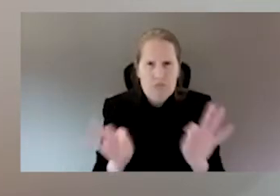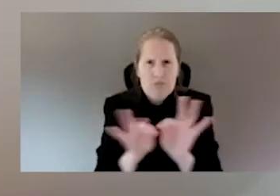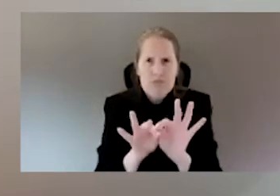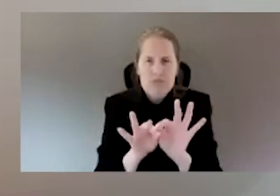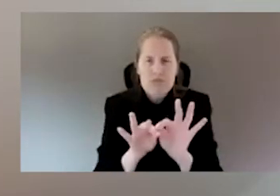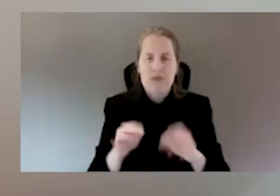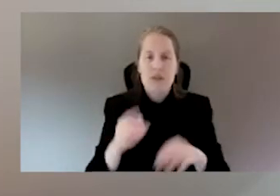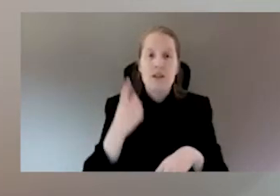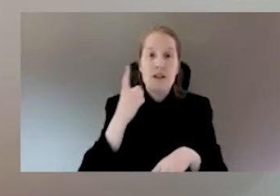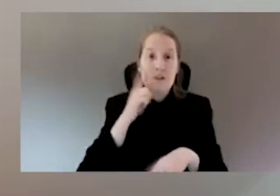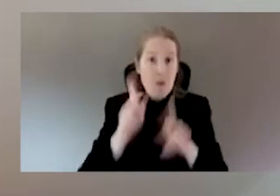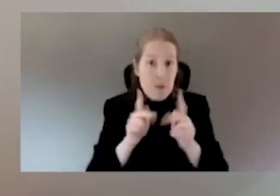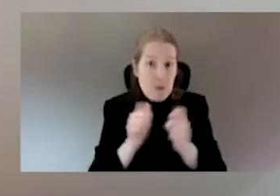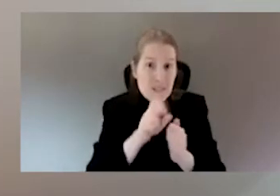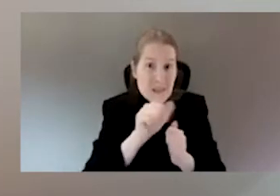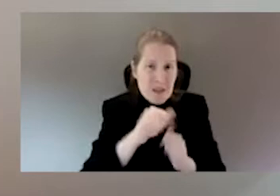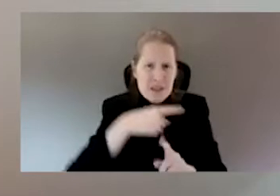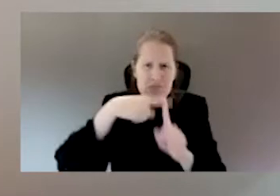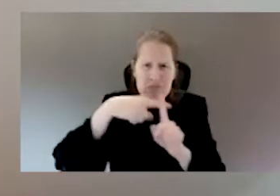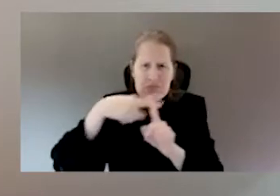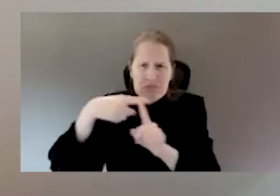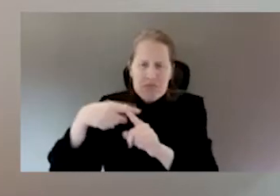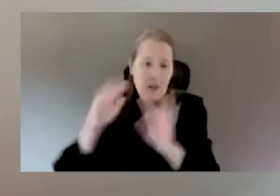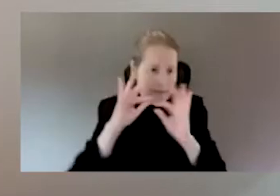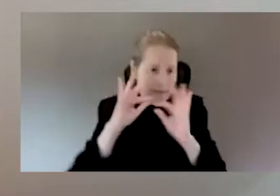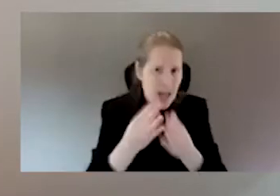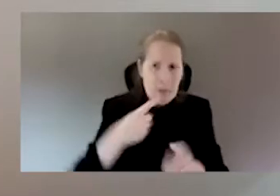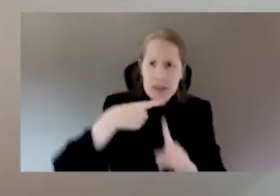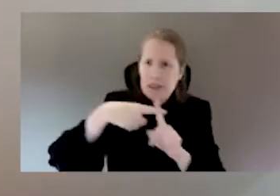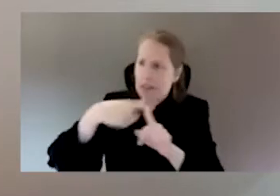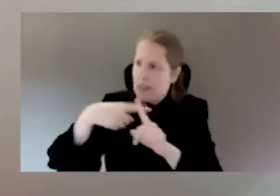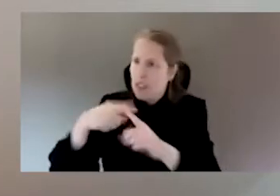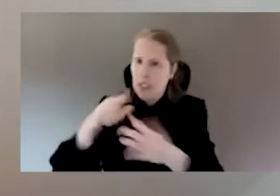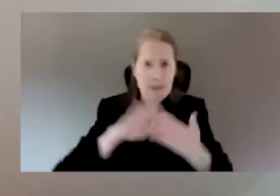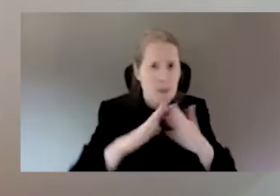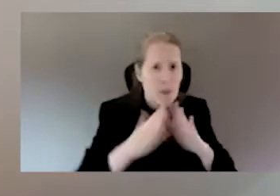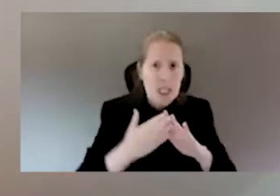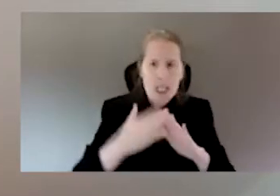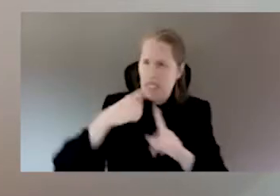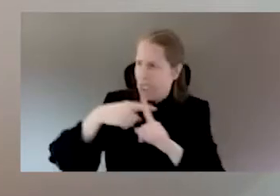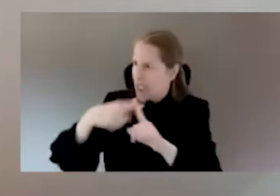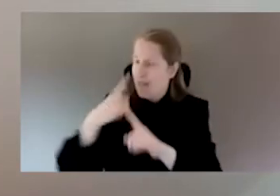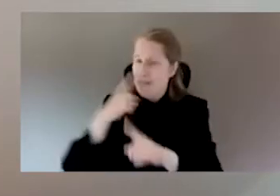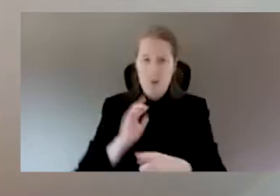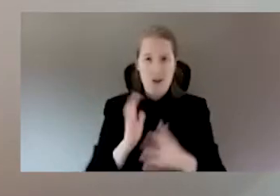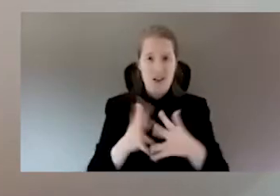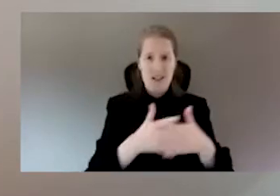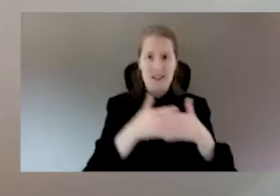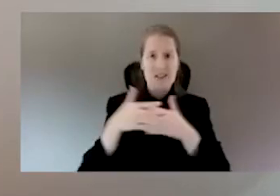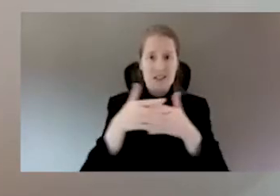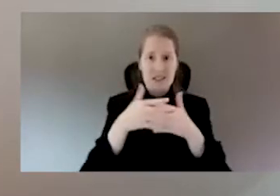with disabilities, their families, and the communities in which they live, but for our nation as a whole.